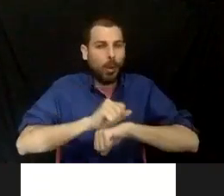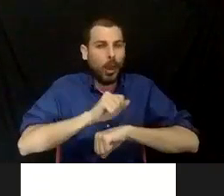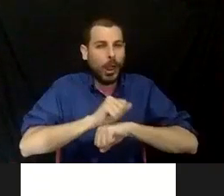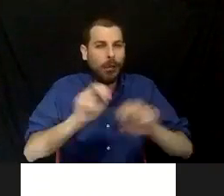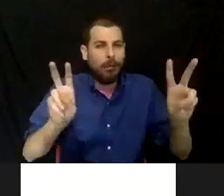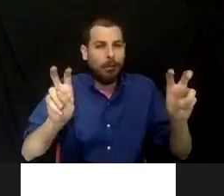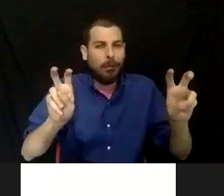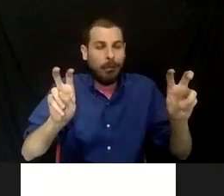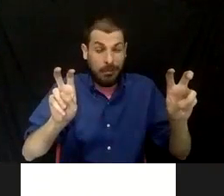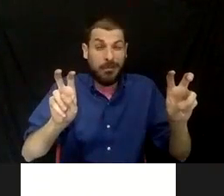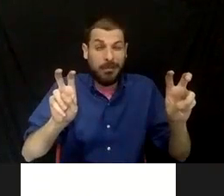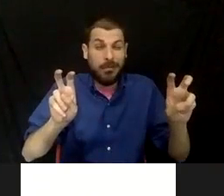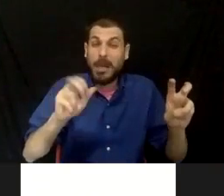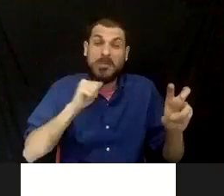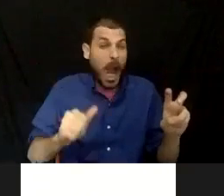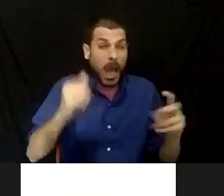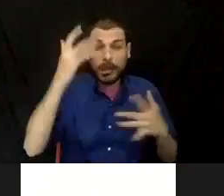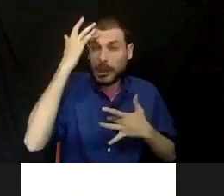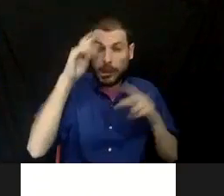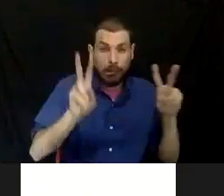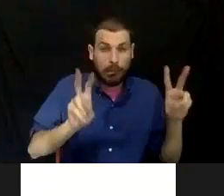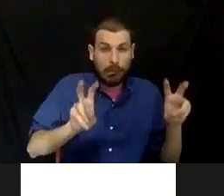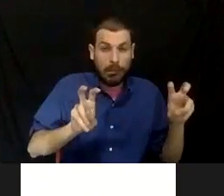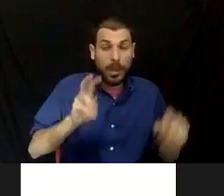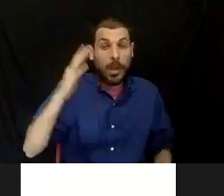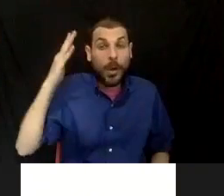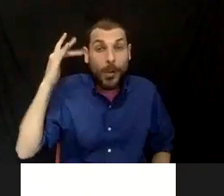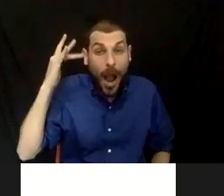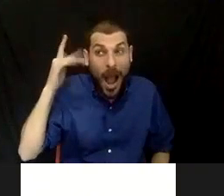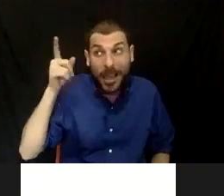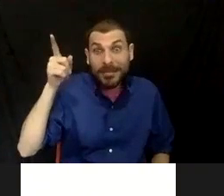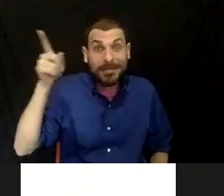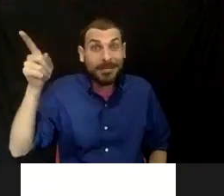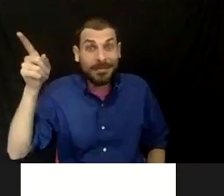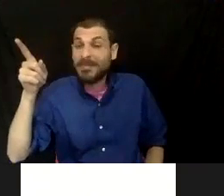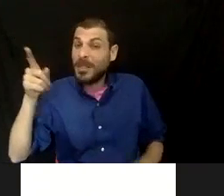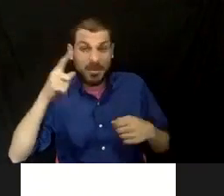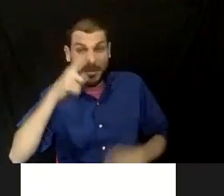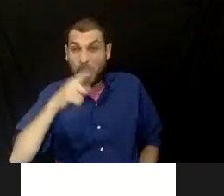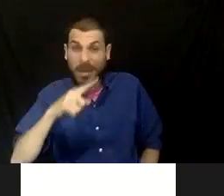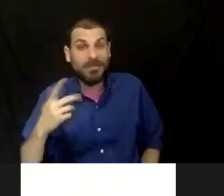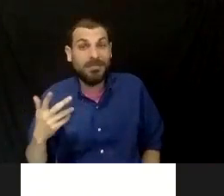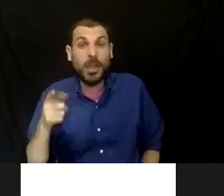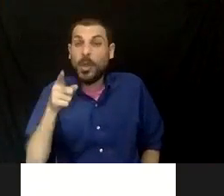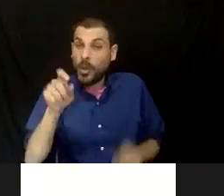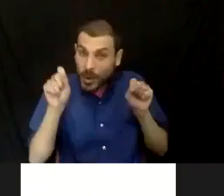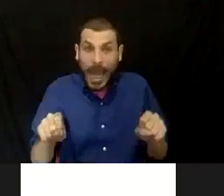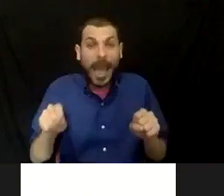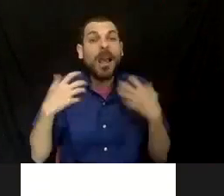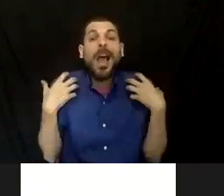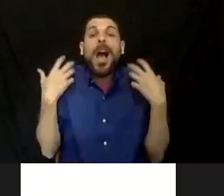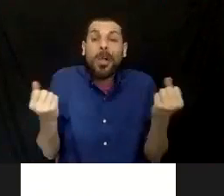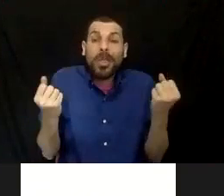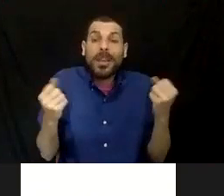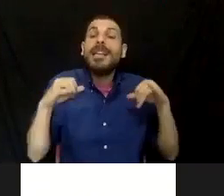rules, they're allowing, you know, people who are staying home to care for their kids or people who are